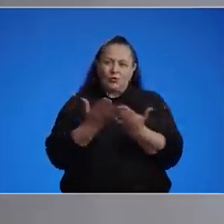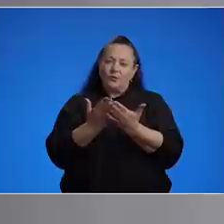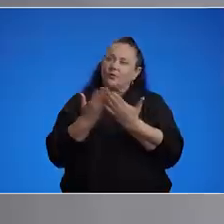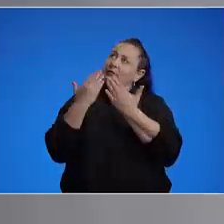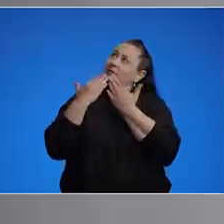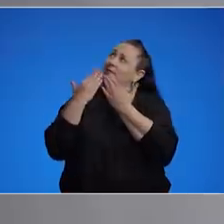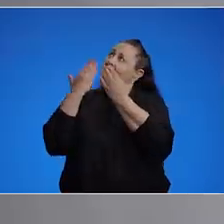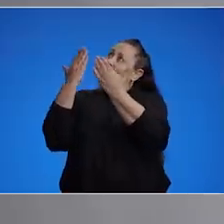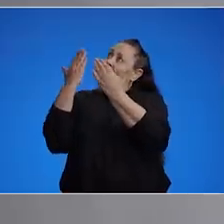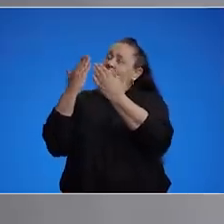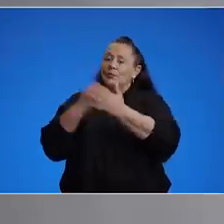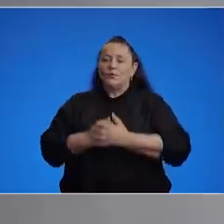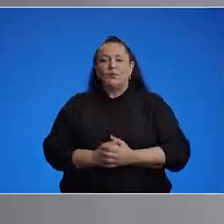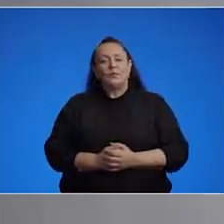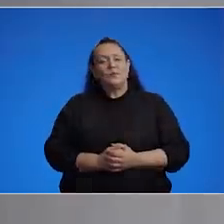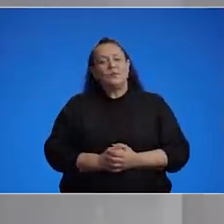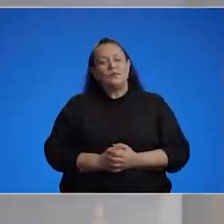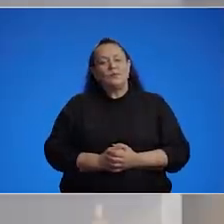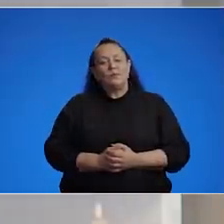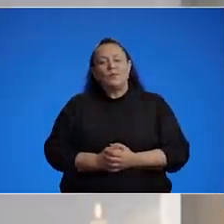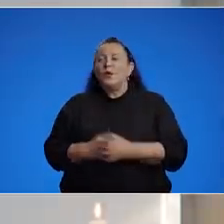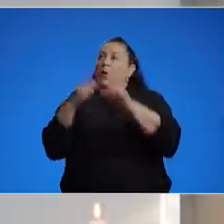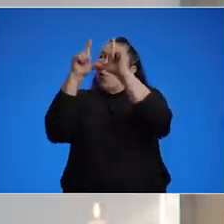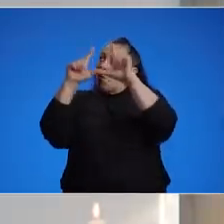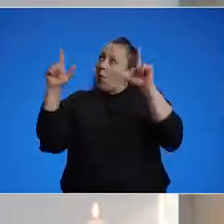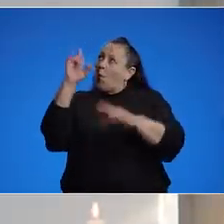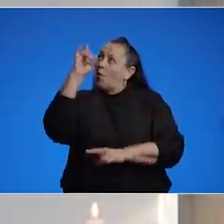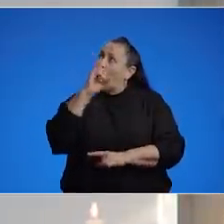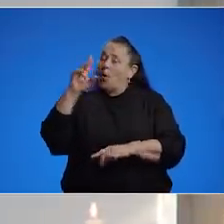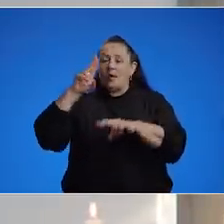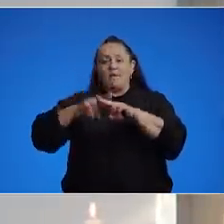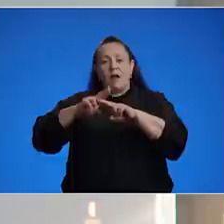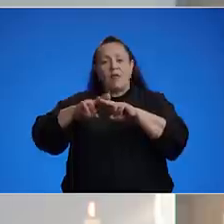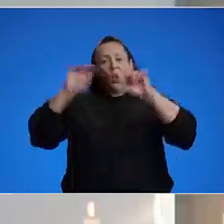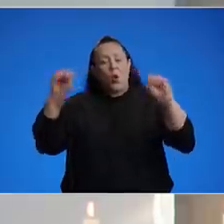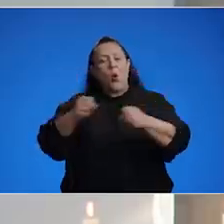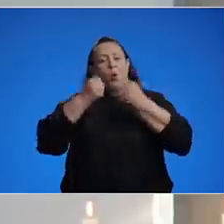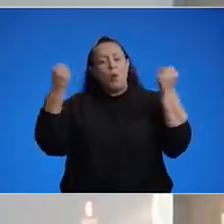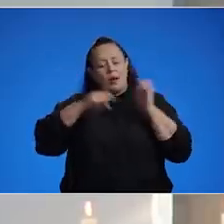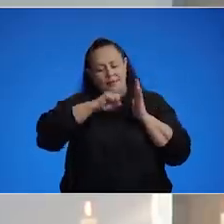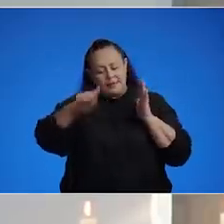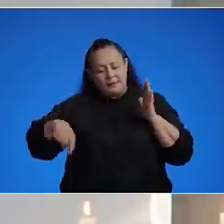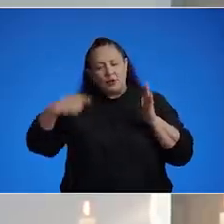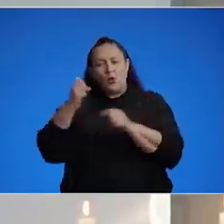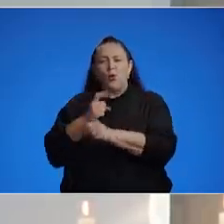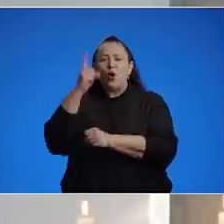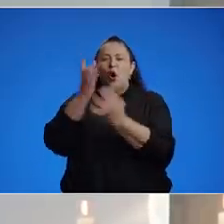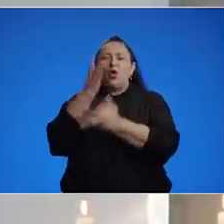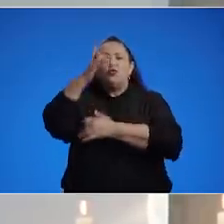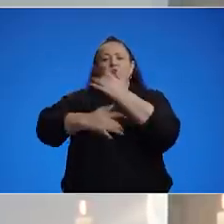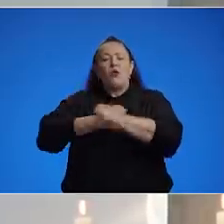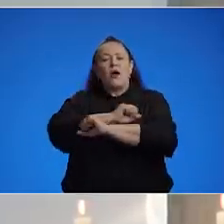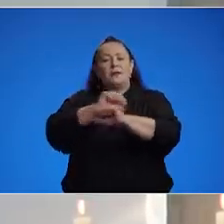Always and everywhere to give you thanks. Lord, holy Father, Almighty and eternal God, Through